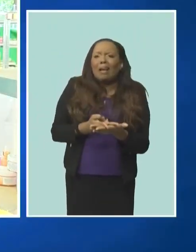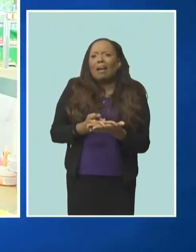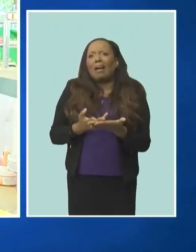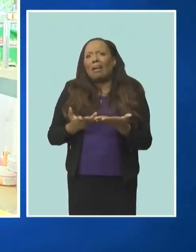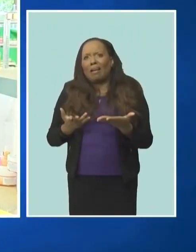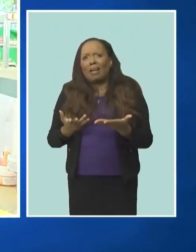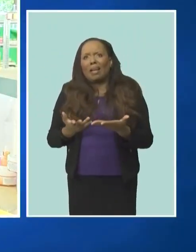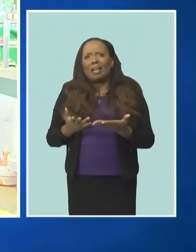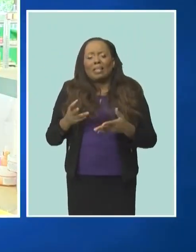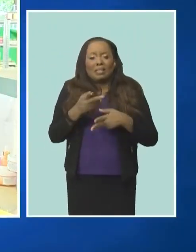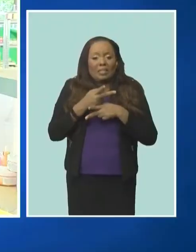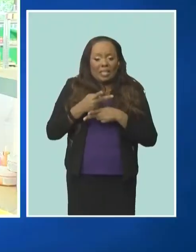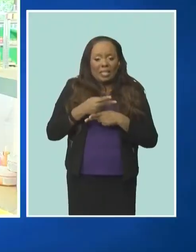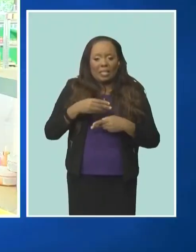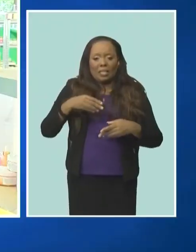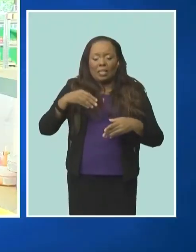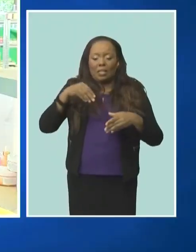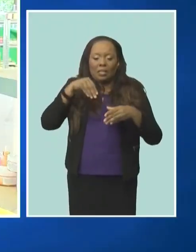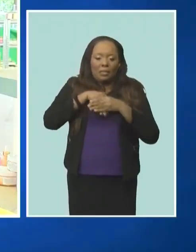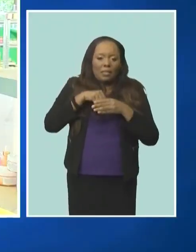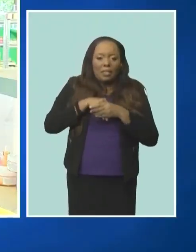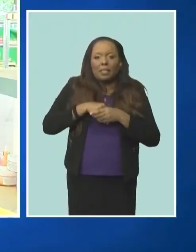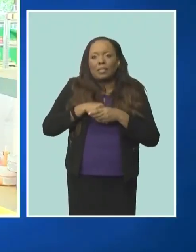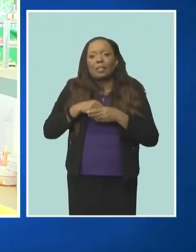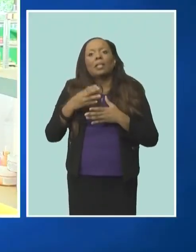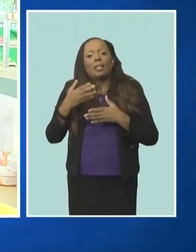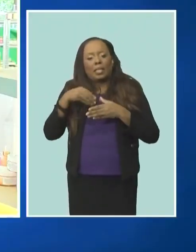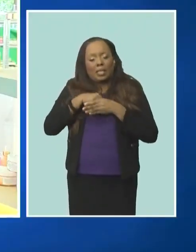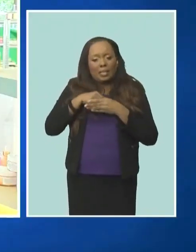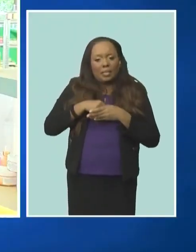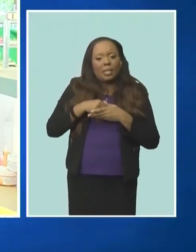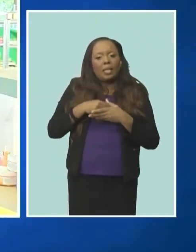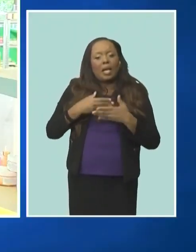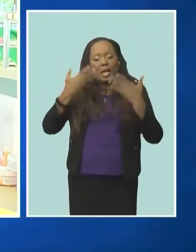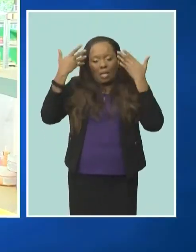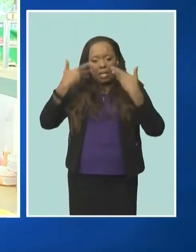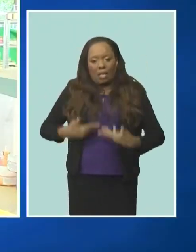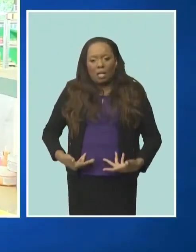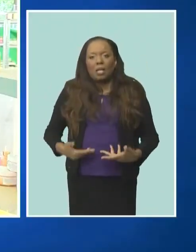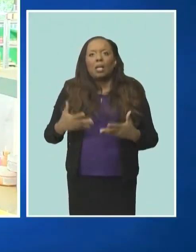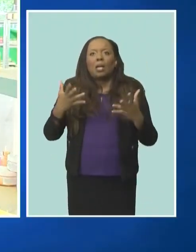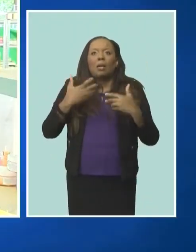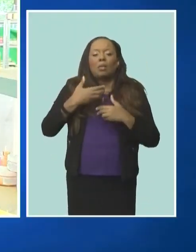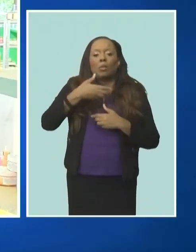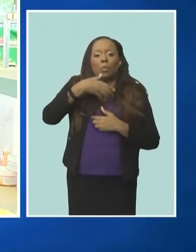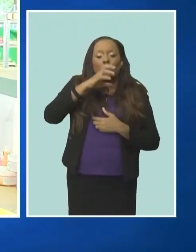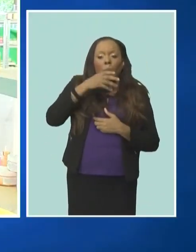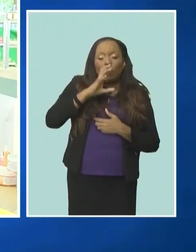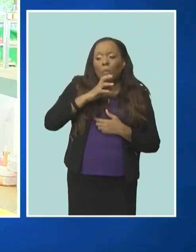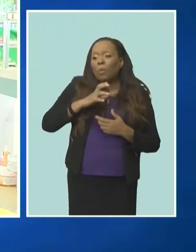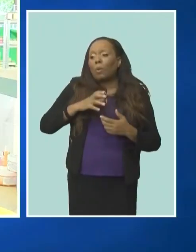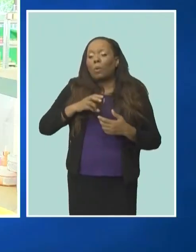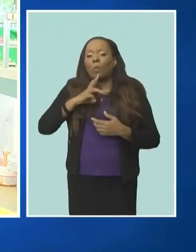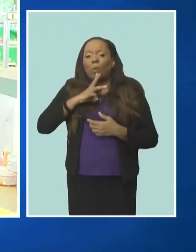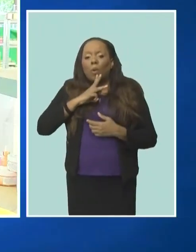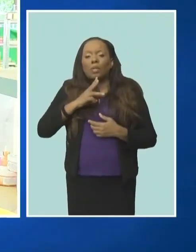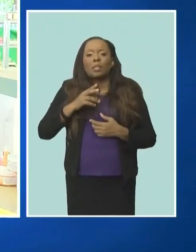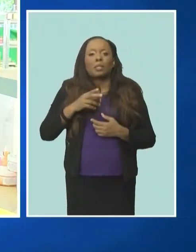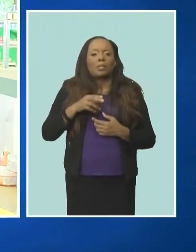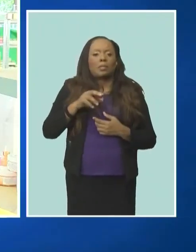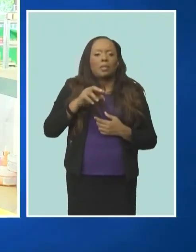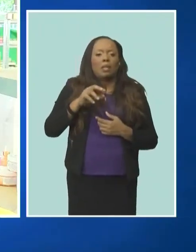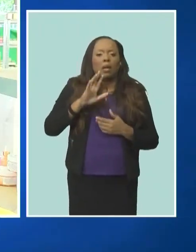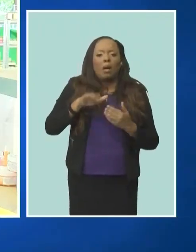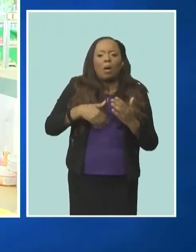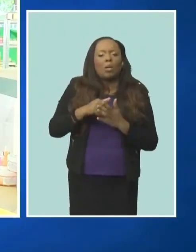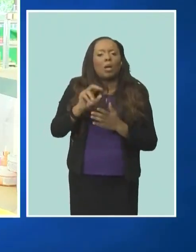much internally as externally. The two go hand in hand. So you want to get your waters and your vitamins up to scratch, and then you put on the